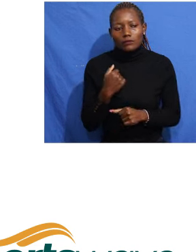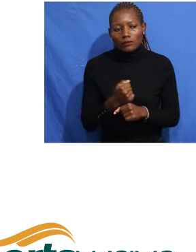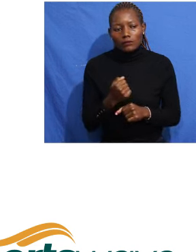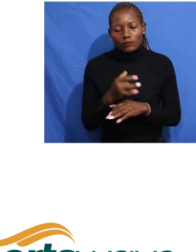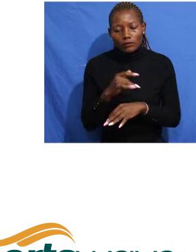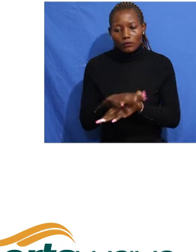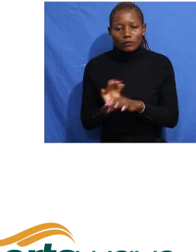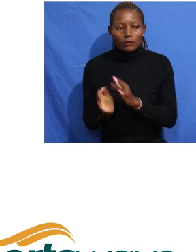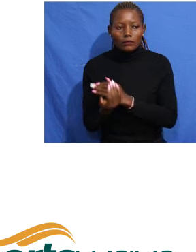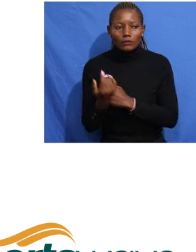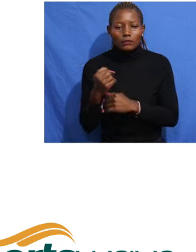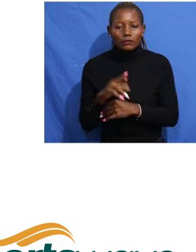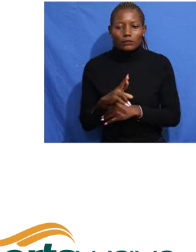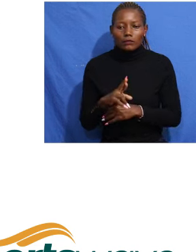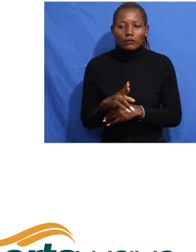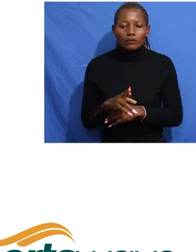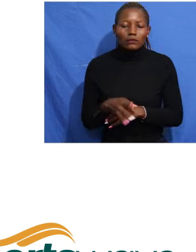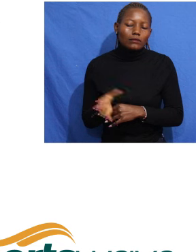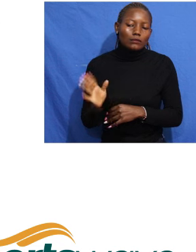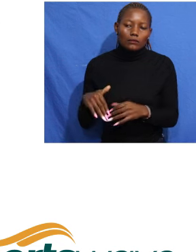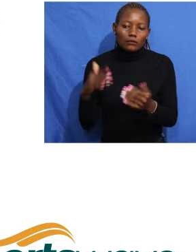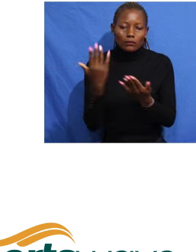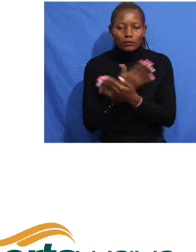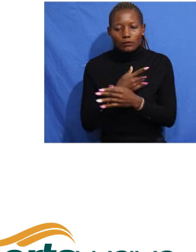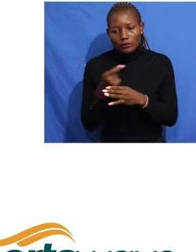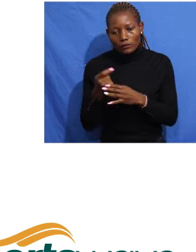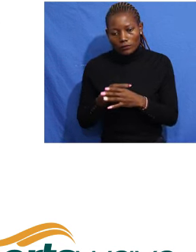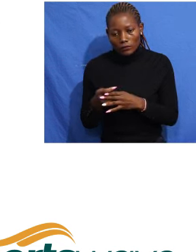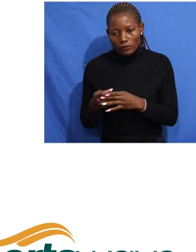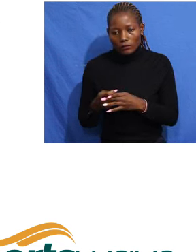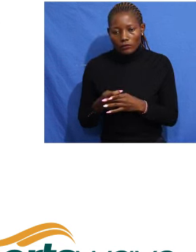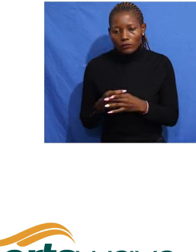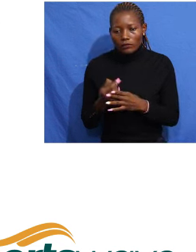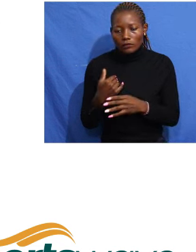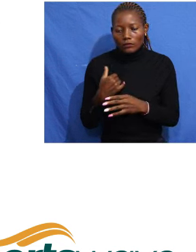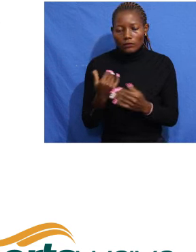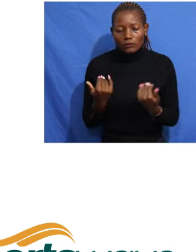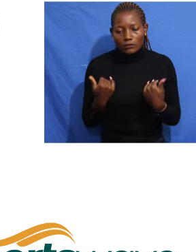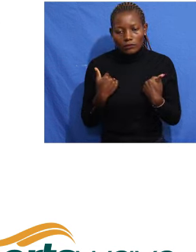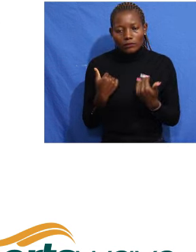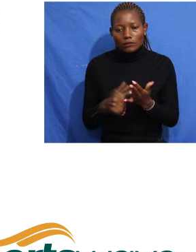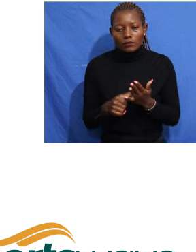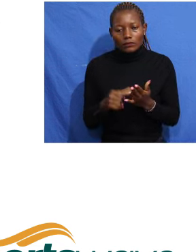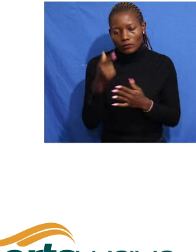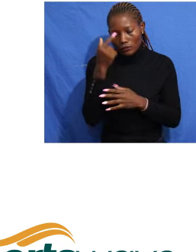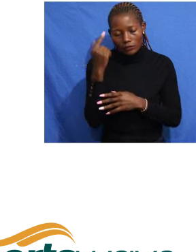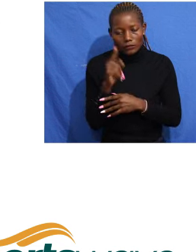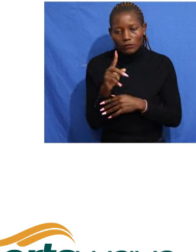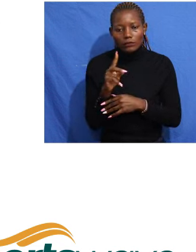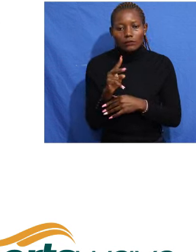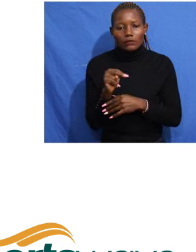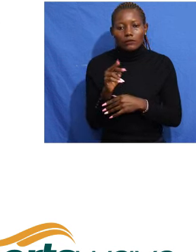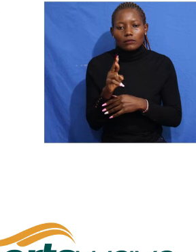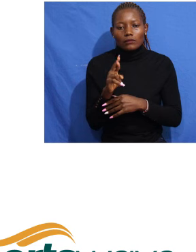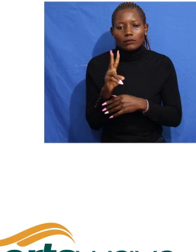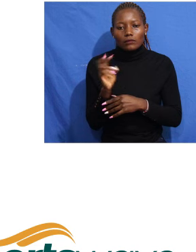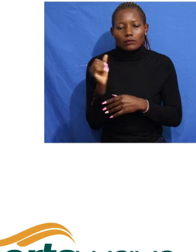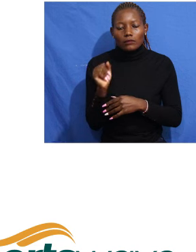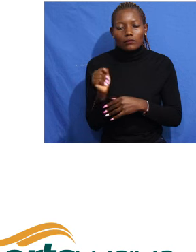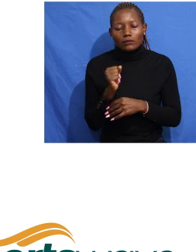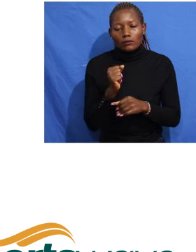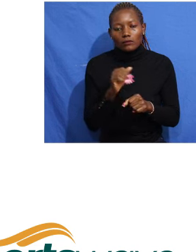training, and they have a sleep disturbances due to anxiety or nervousness and lots of